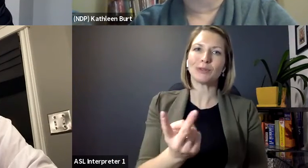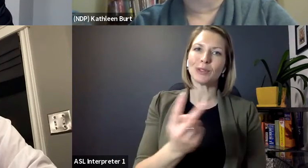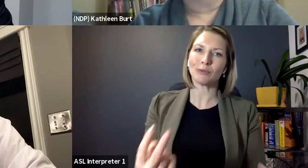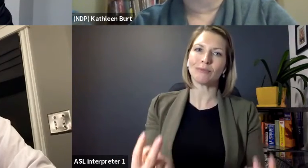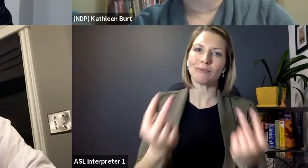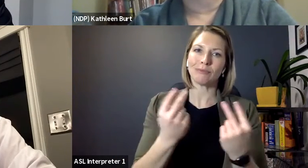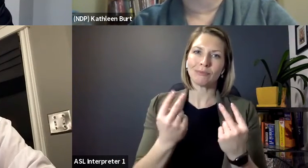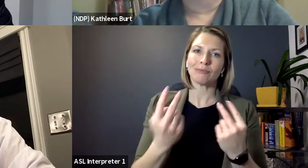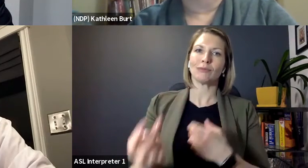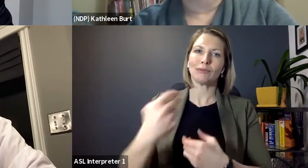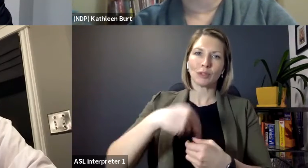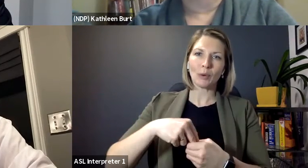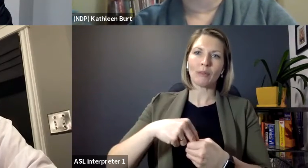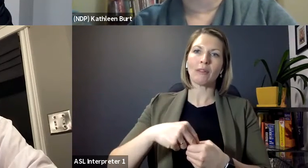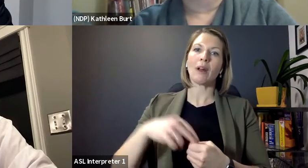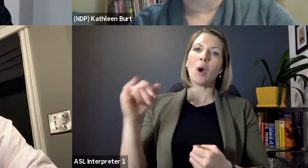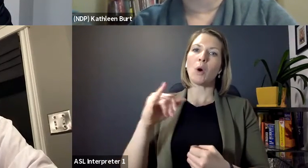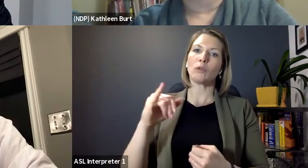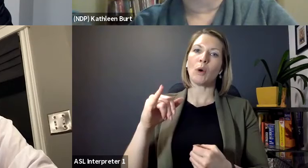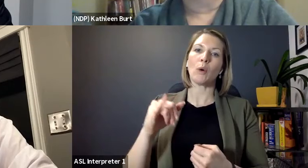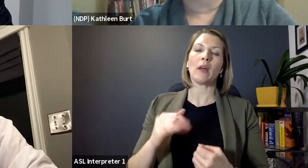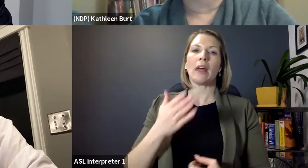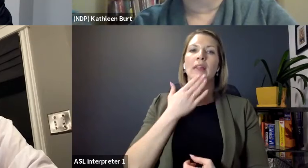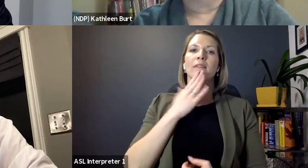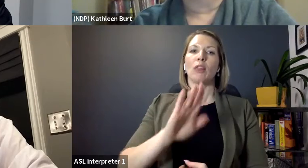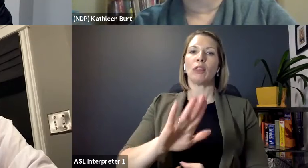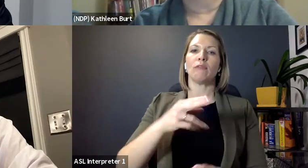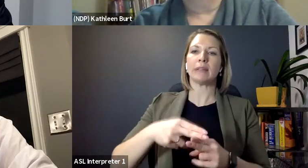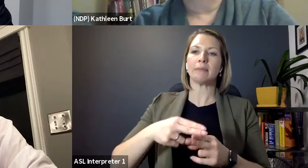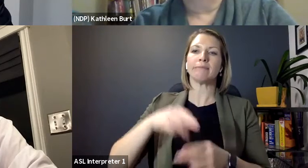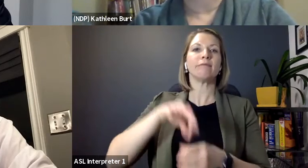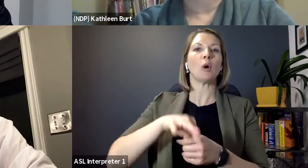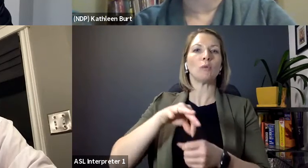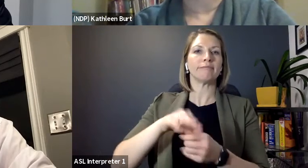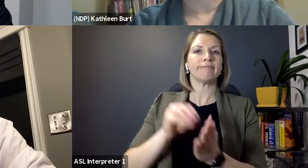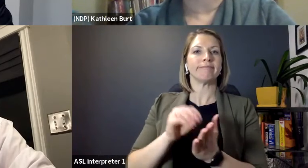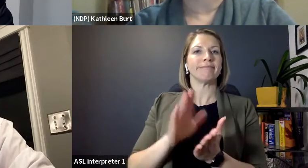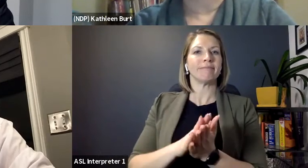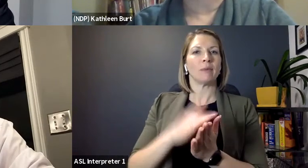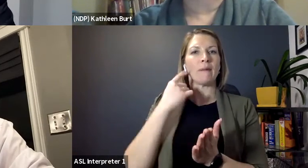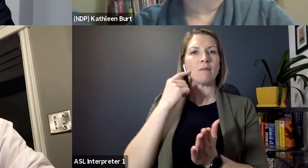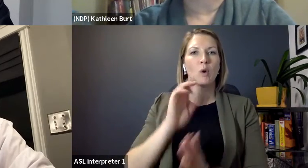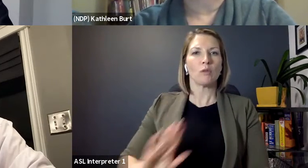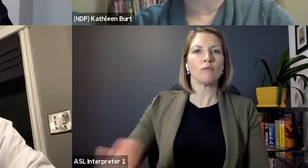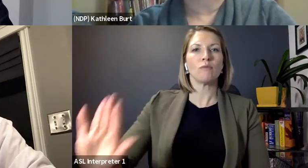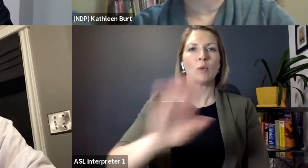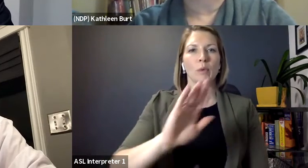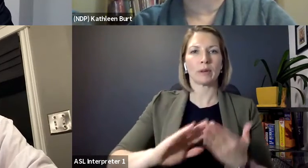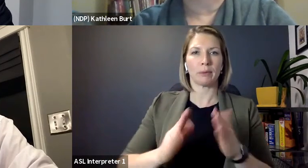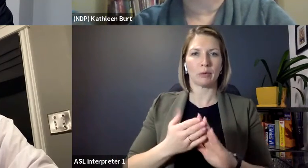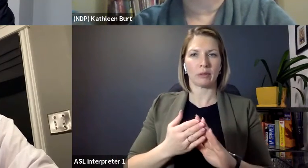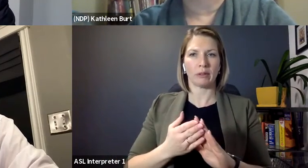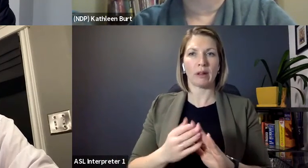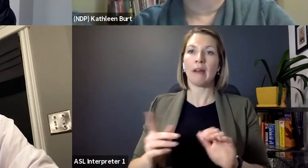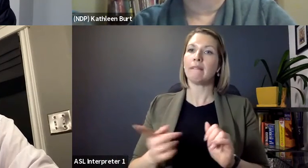each for putting their name forward to serve you, the voters, in this election. Now we're ready to begin. So for the opening